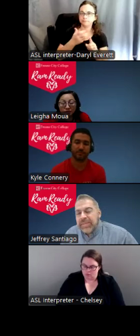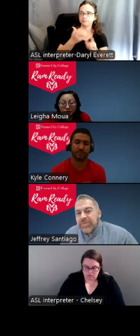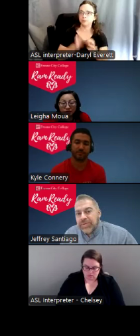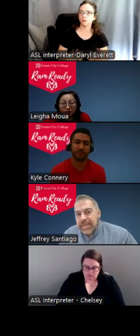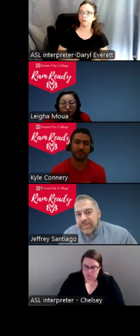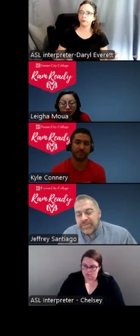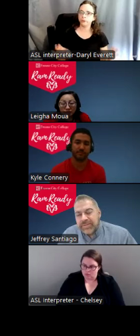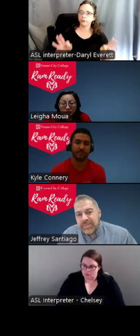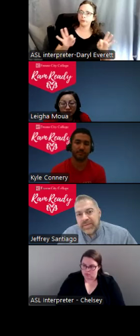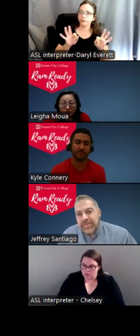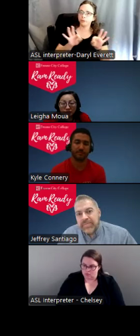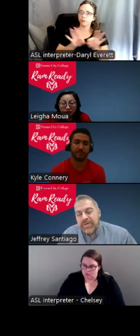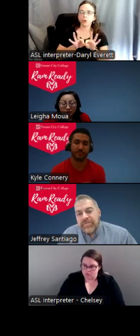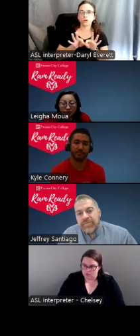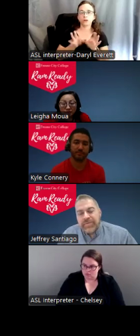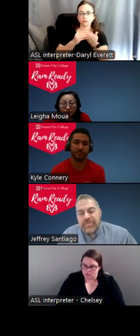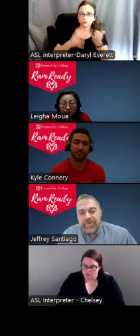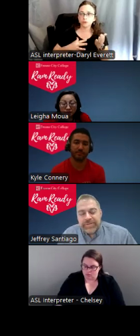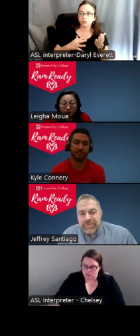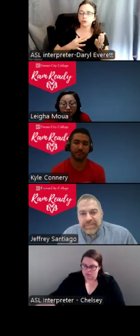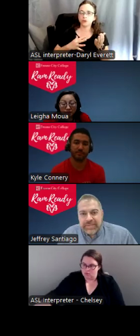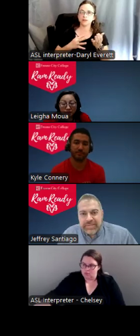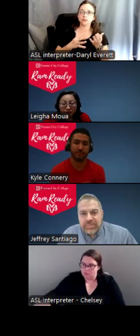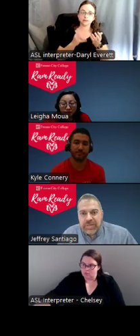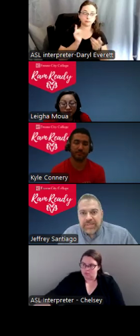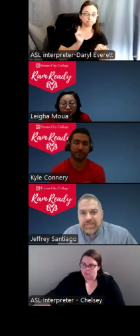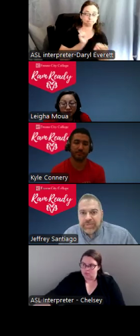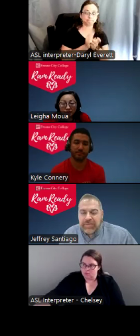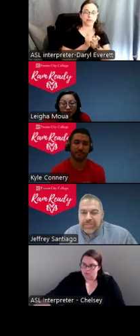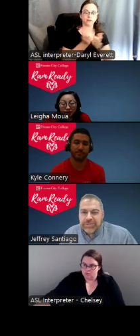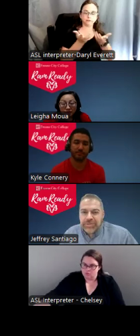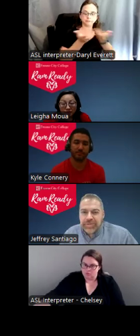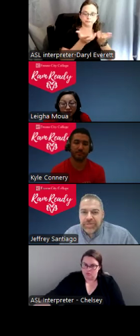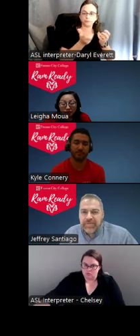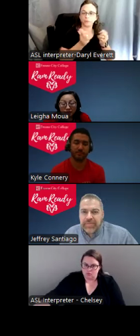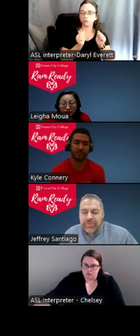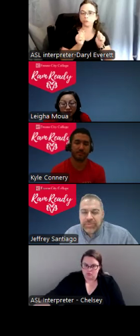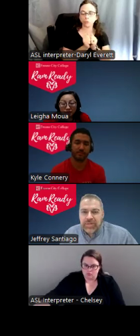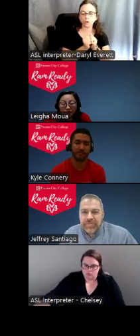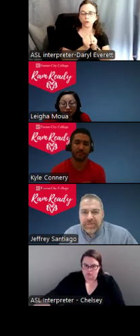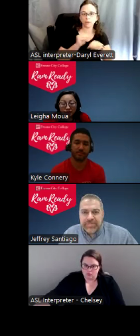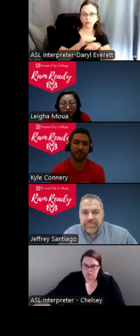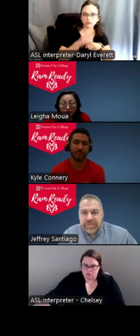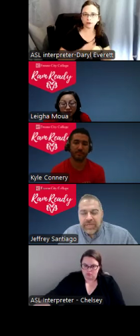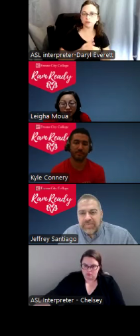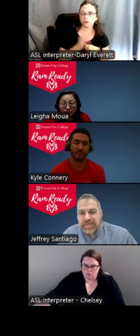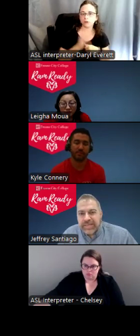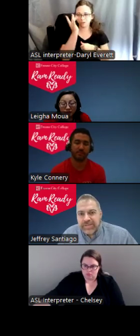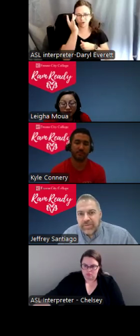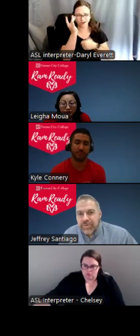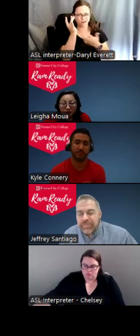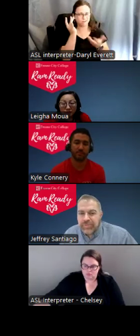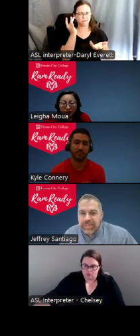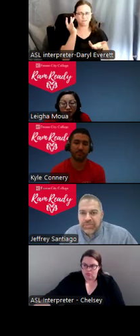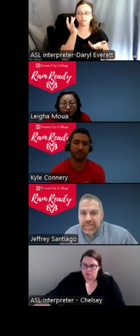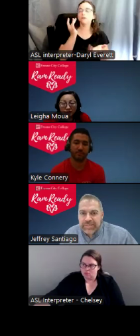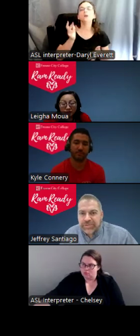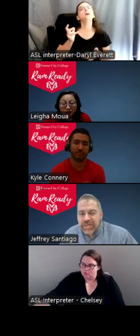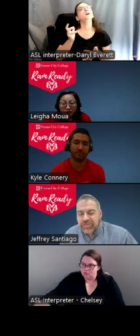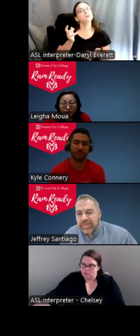be meeting with your counselors for various reasons. One is we want to ensure that you have the most relevant updates, you know, both